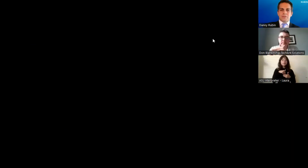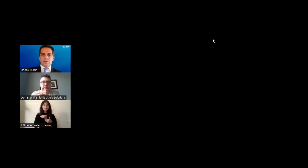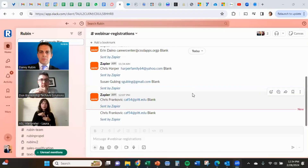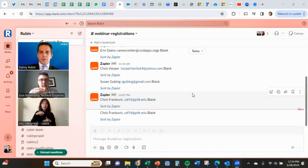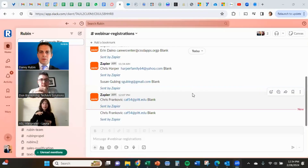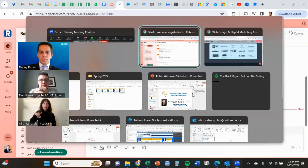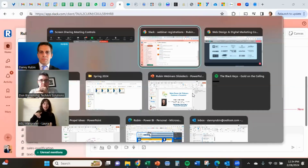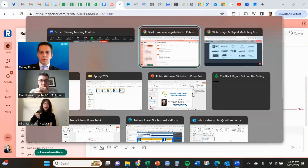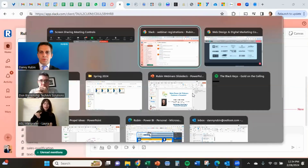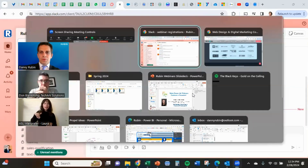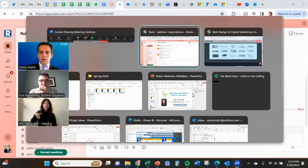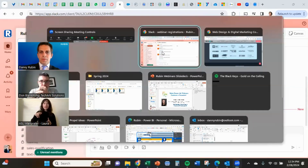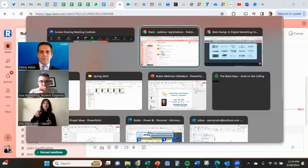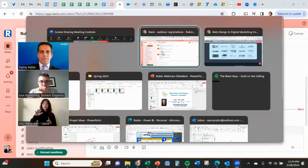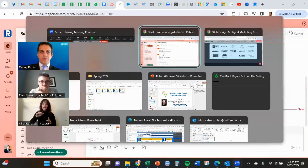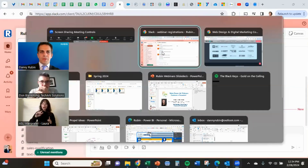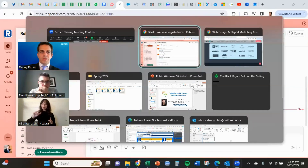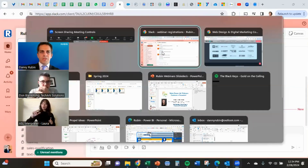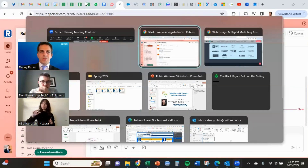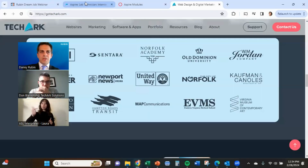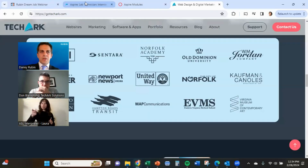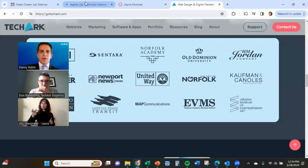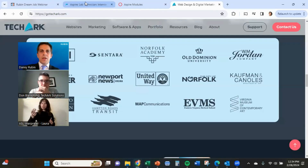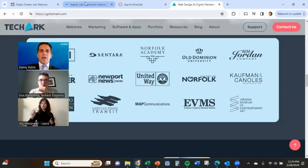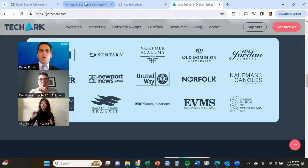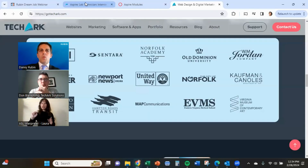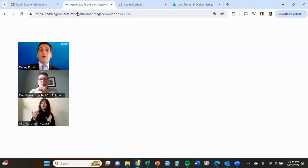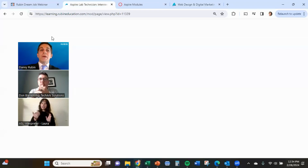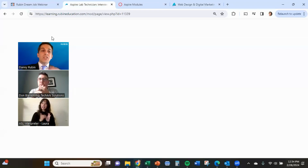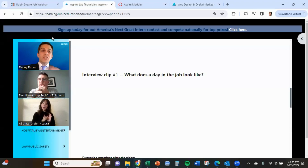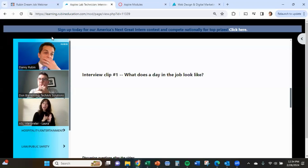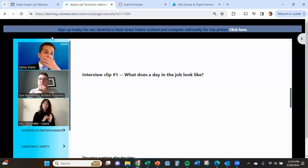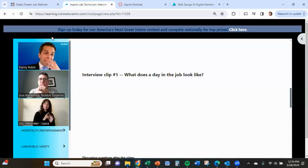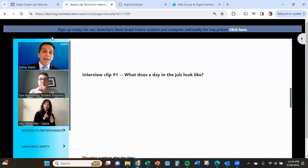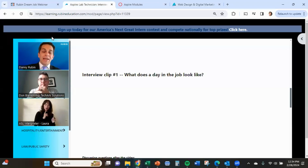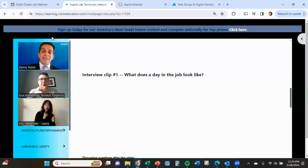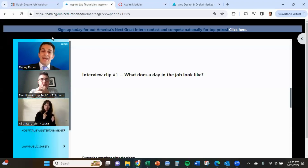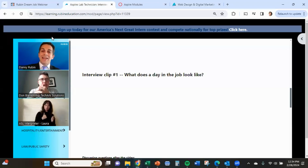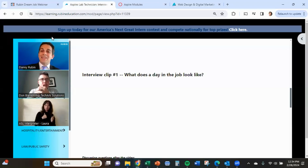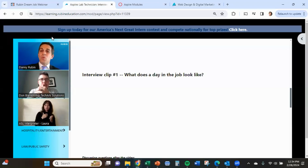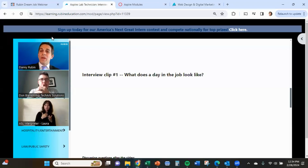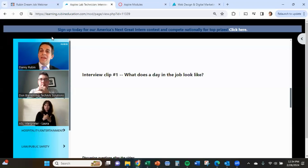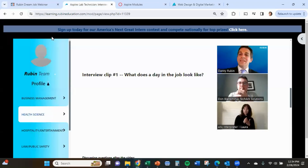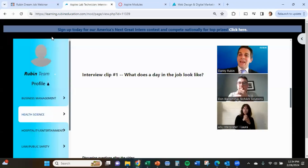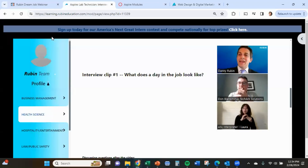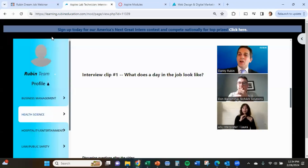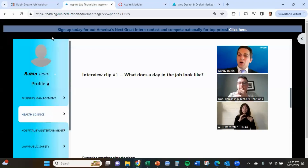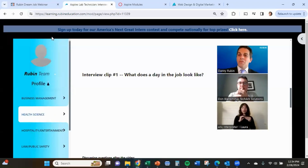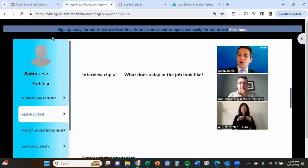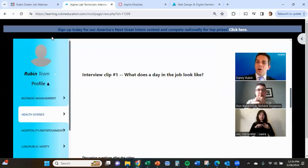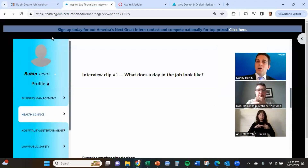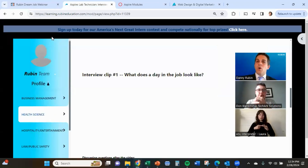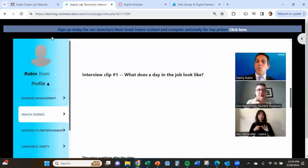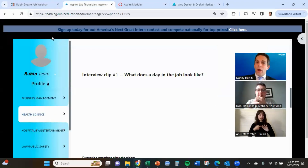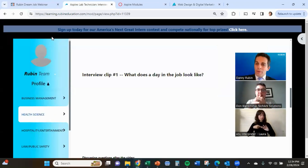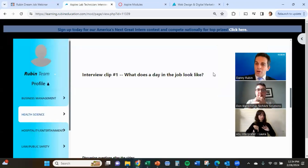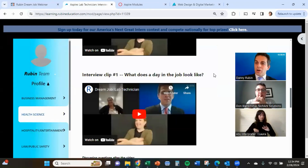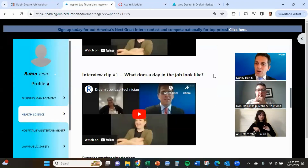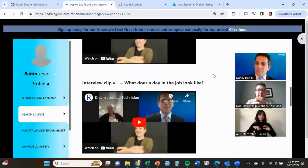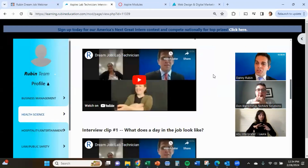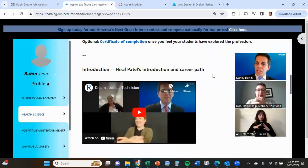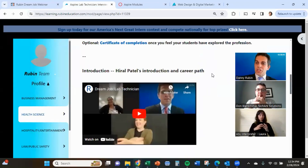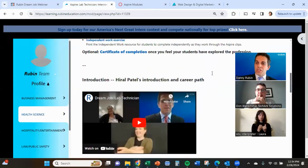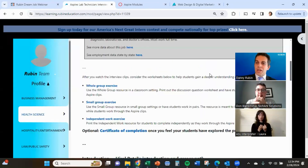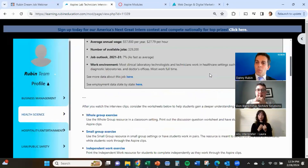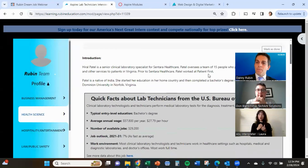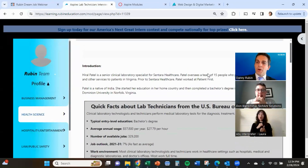reiterate. Hold on, let me pull up this. What I mentioned at the beginning is that we take all of our